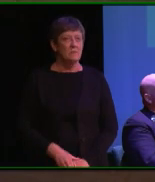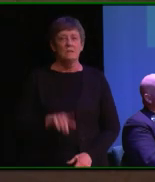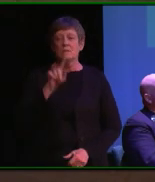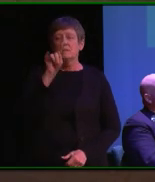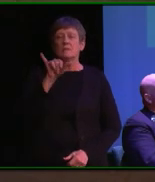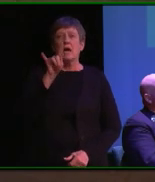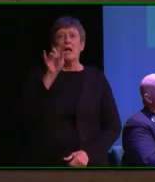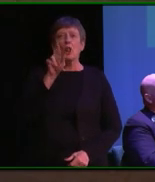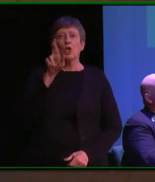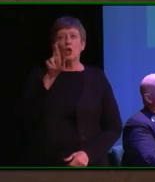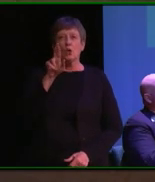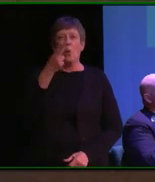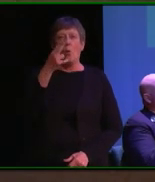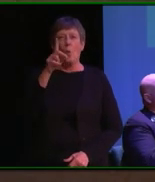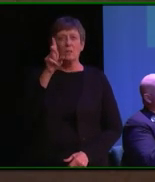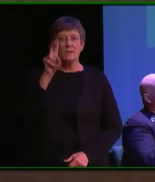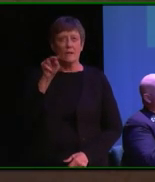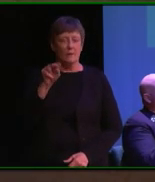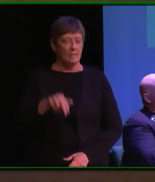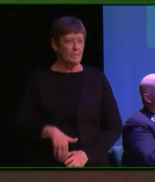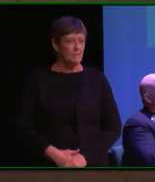Tyler Holden,